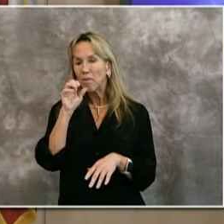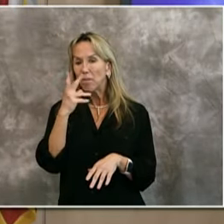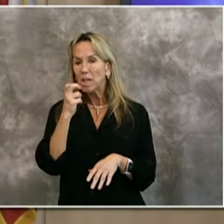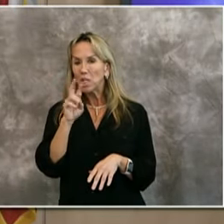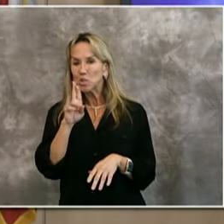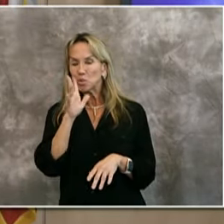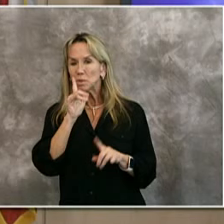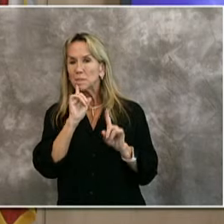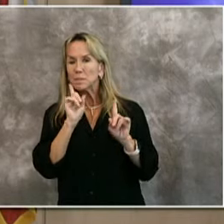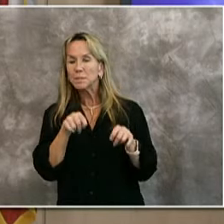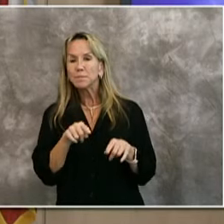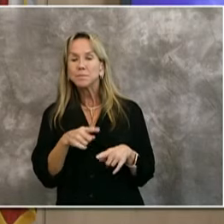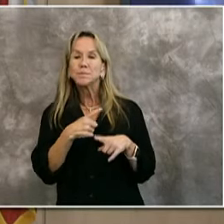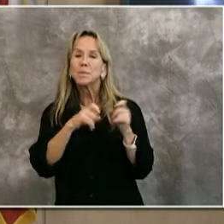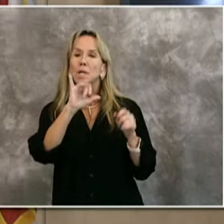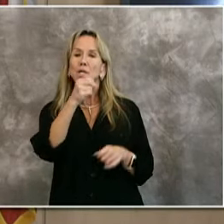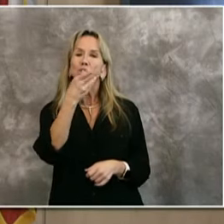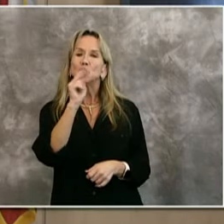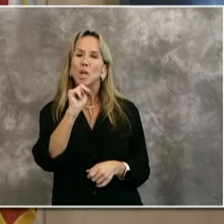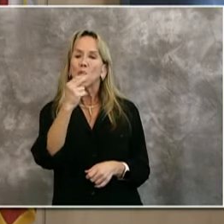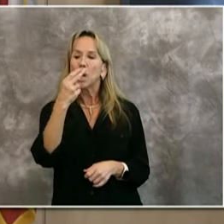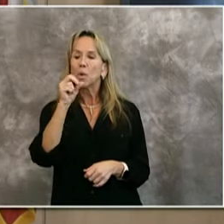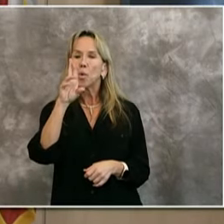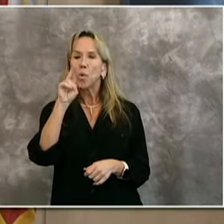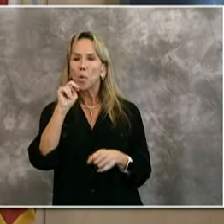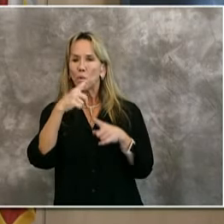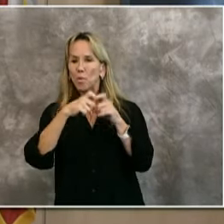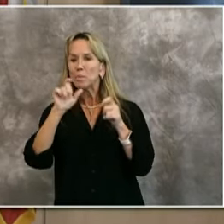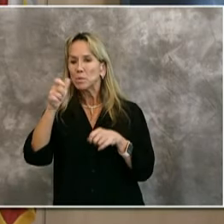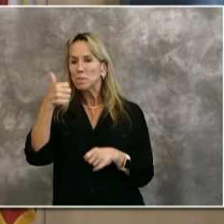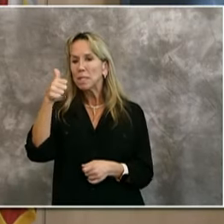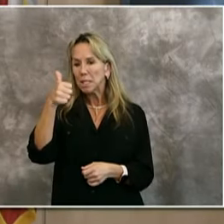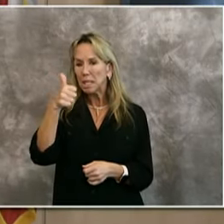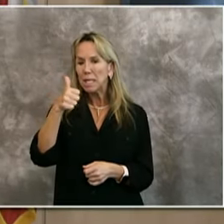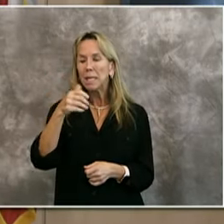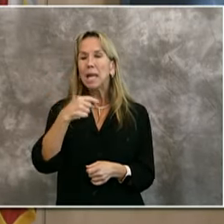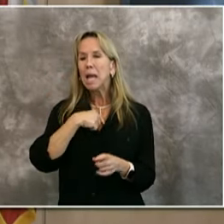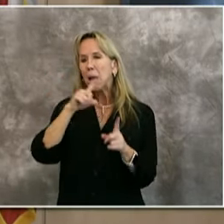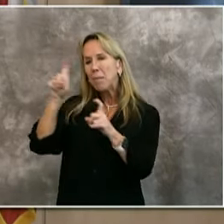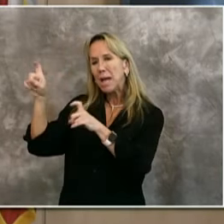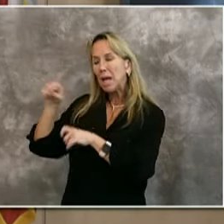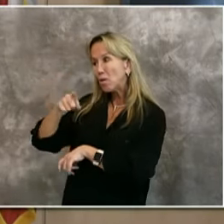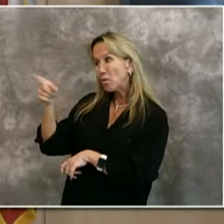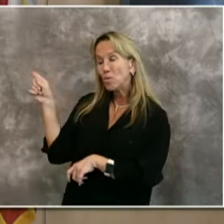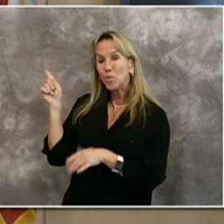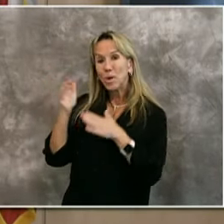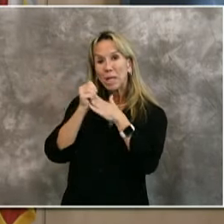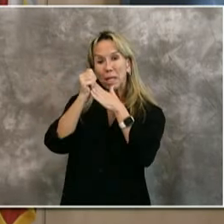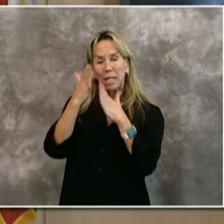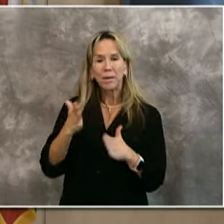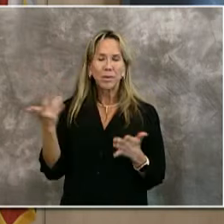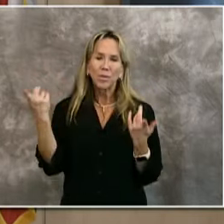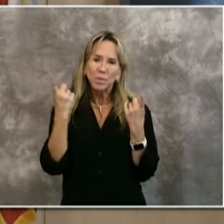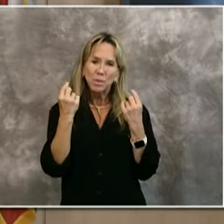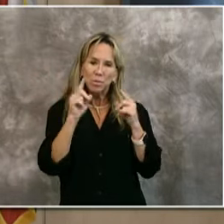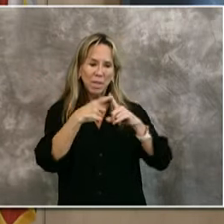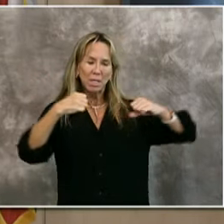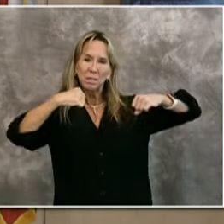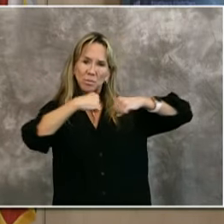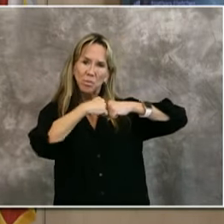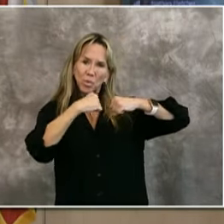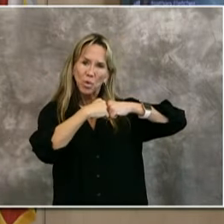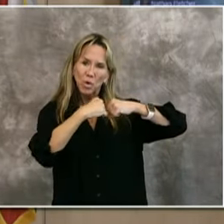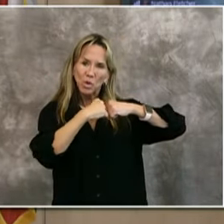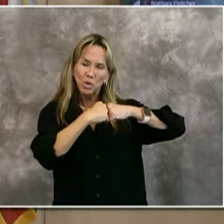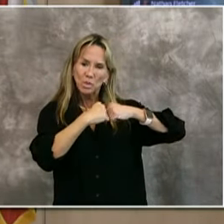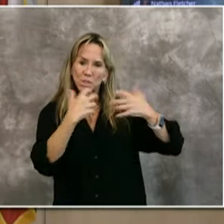Okay, this one is from John Horn with 10 News. My question for county leaders is how they are going to weigh these shutdown orders versus the fact that stimulus